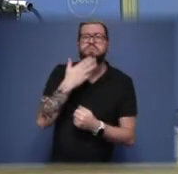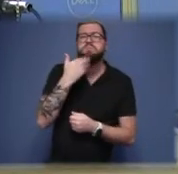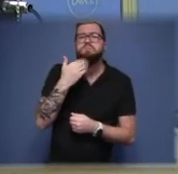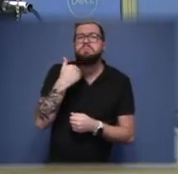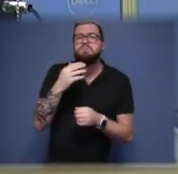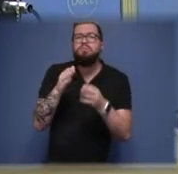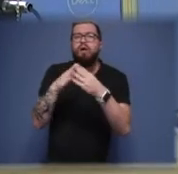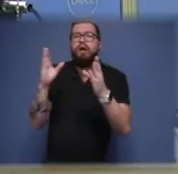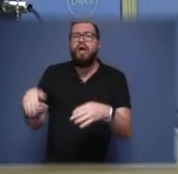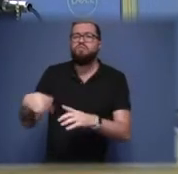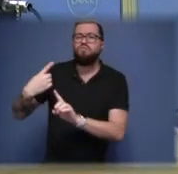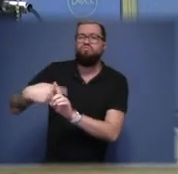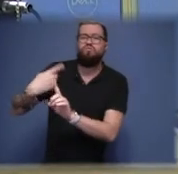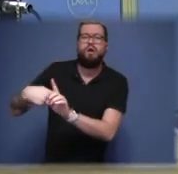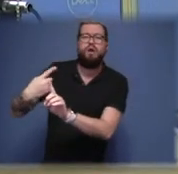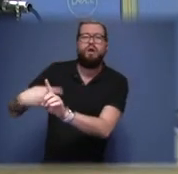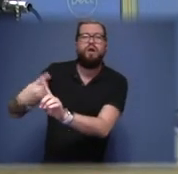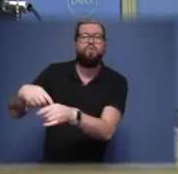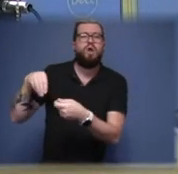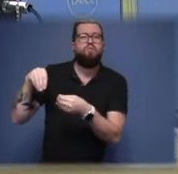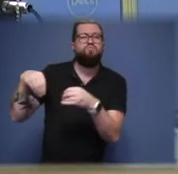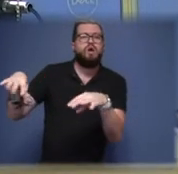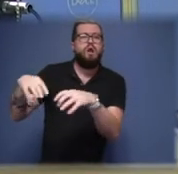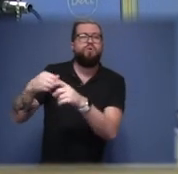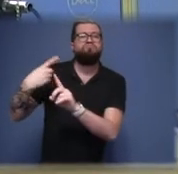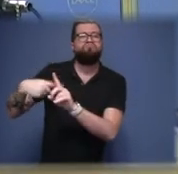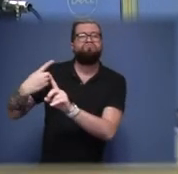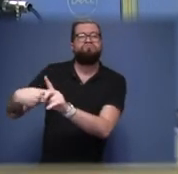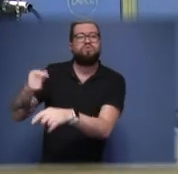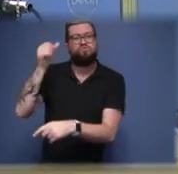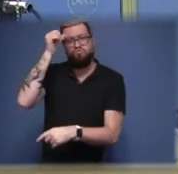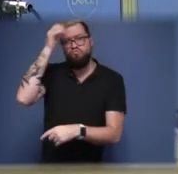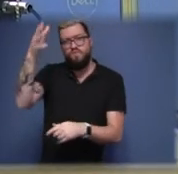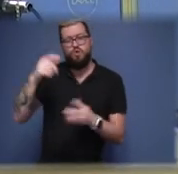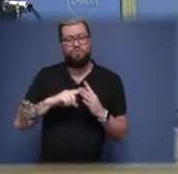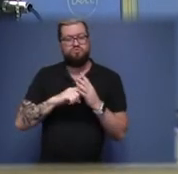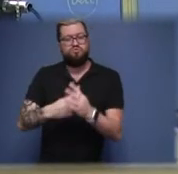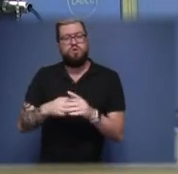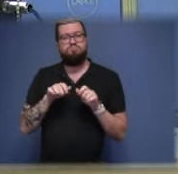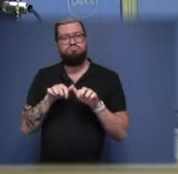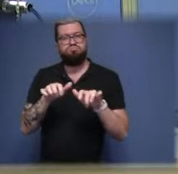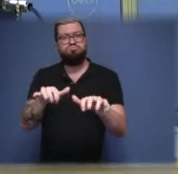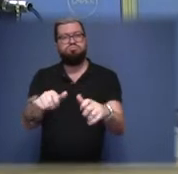they rented the property, and my grandfather started farming.